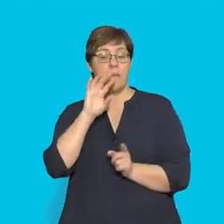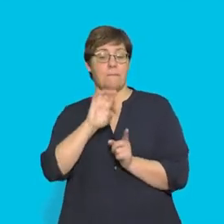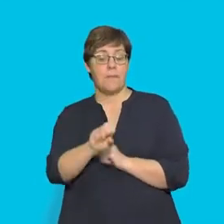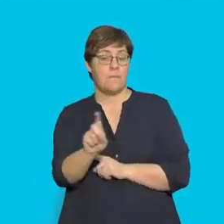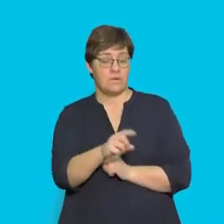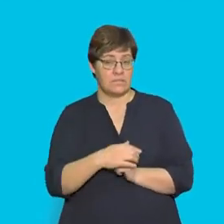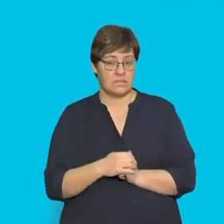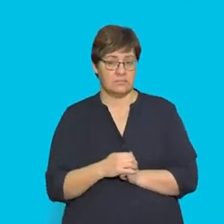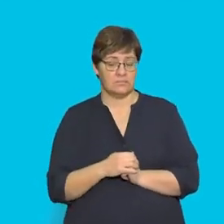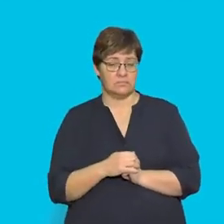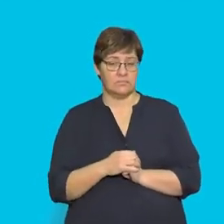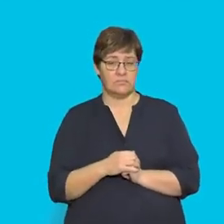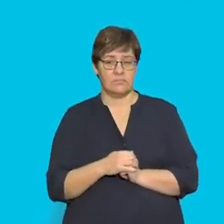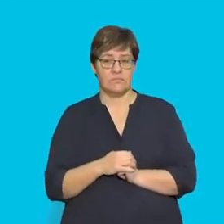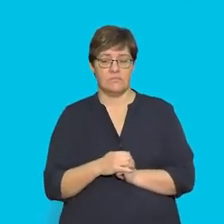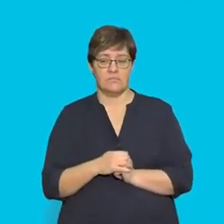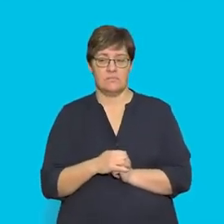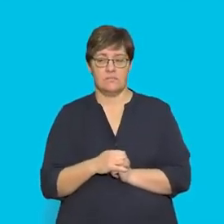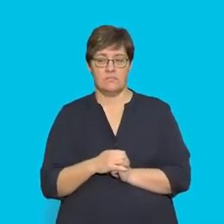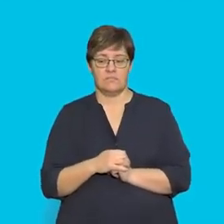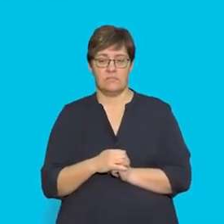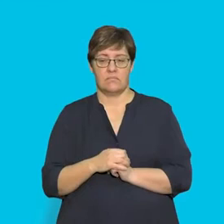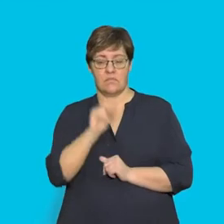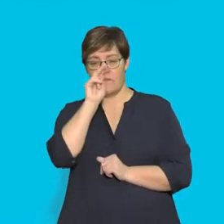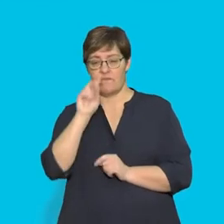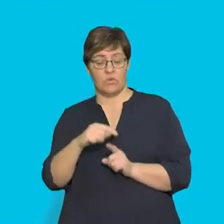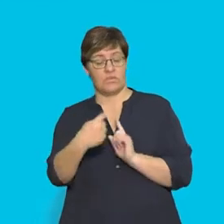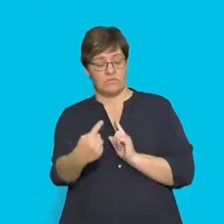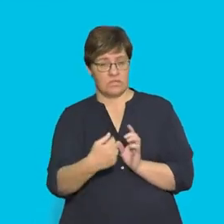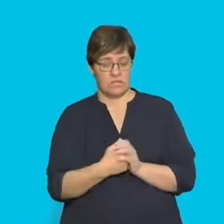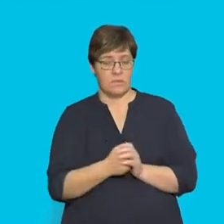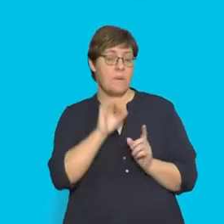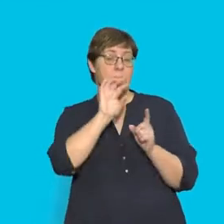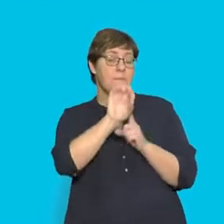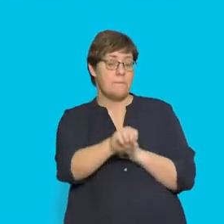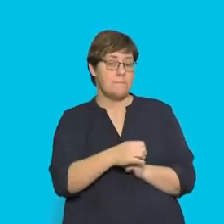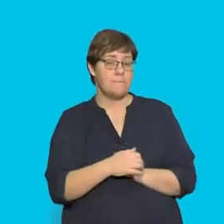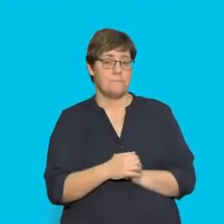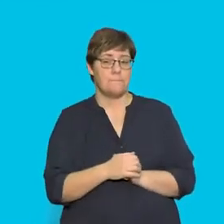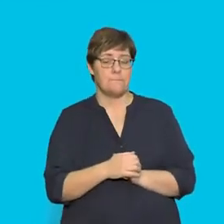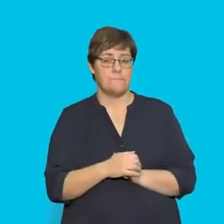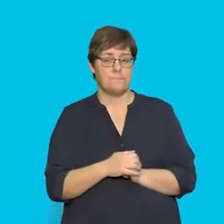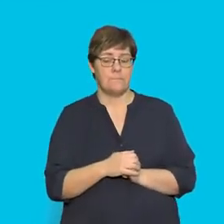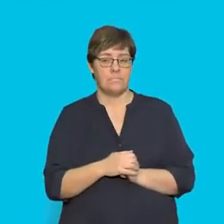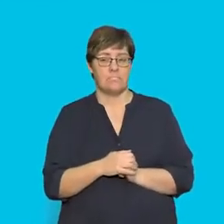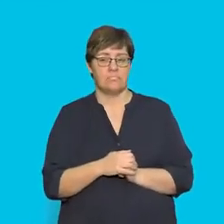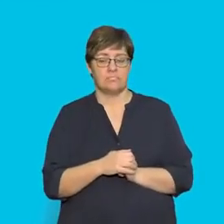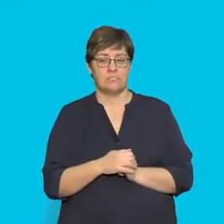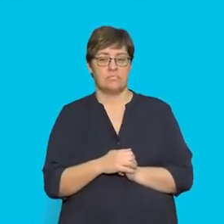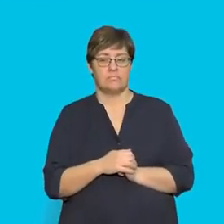recognizing here, I'm just looking at the other view, and I recognize that the lines